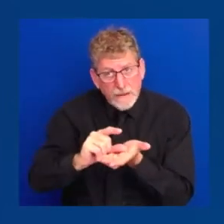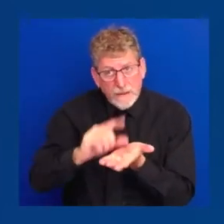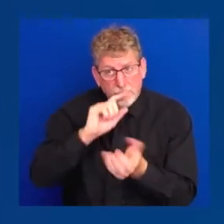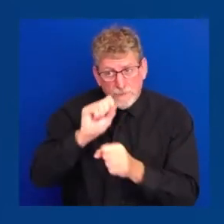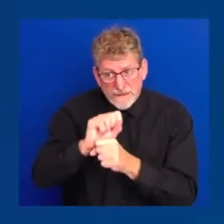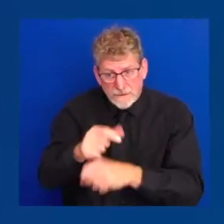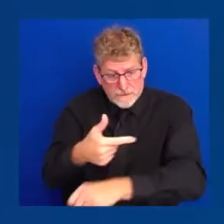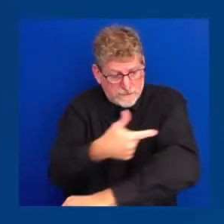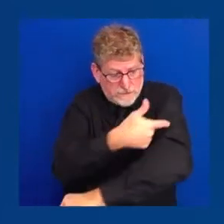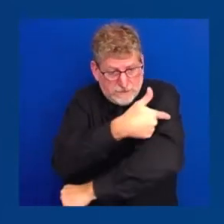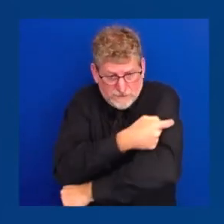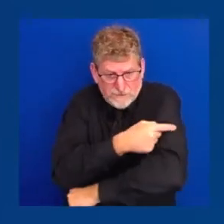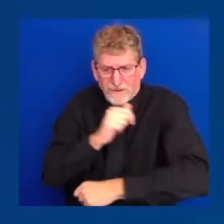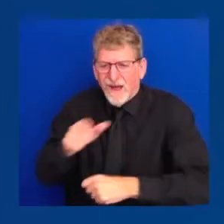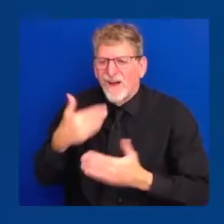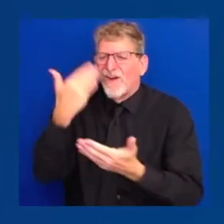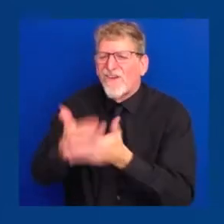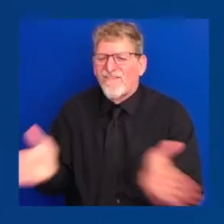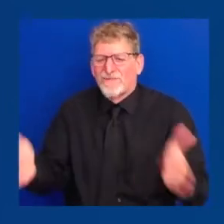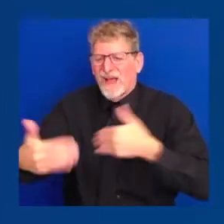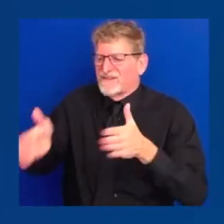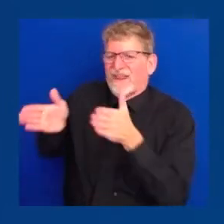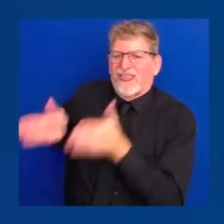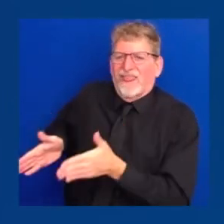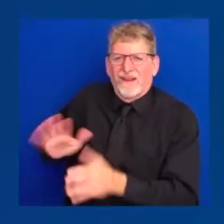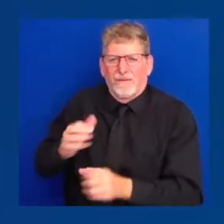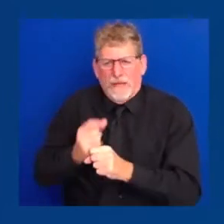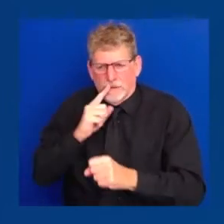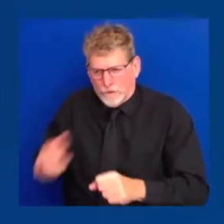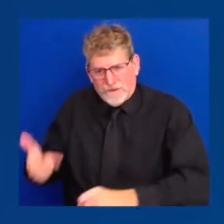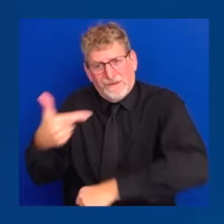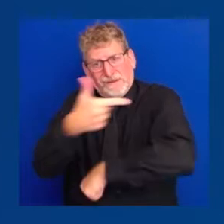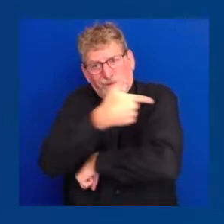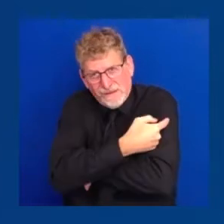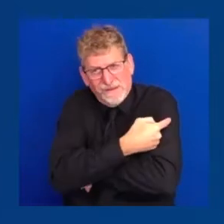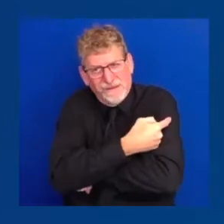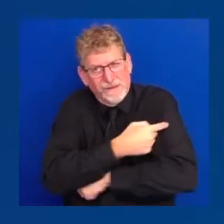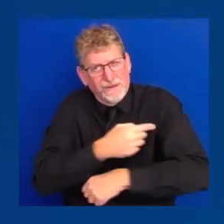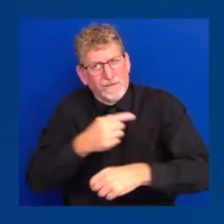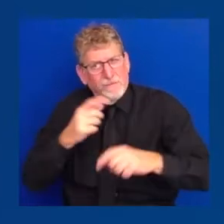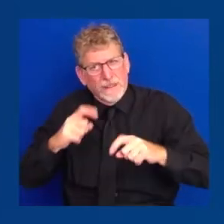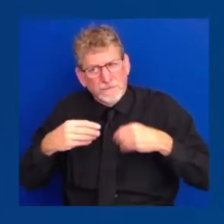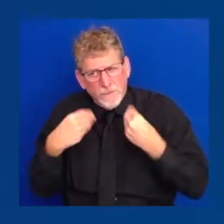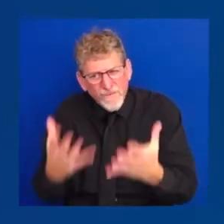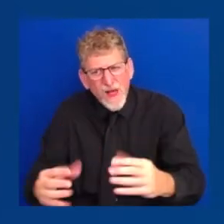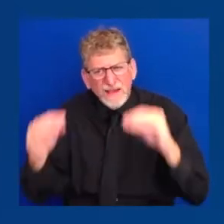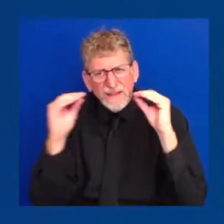public education efforts, providing vaccinators in the field, and setting up vaccination sites.